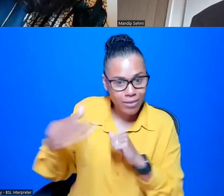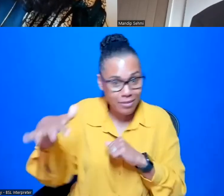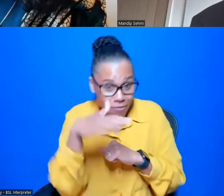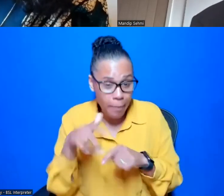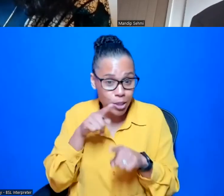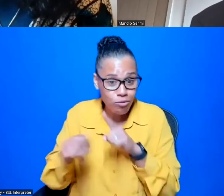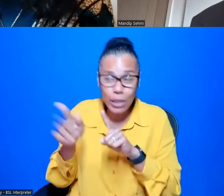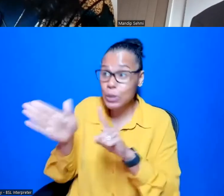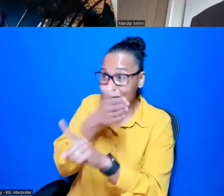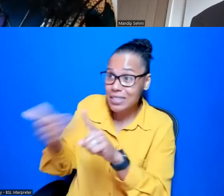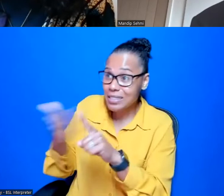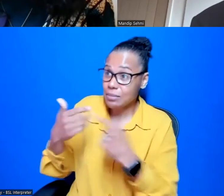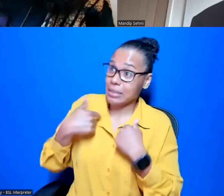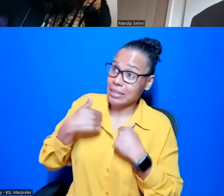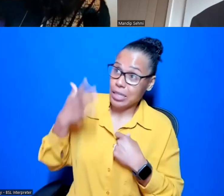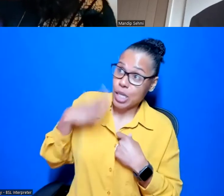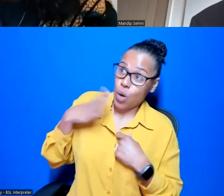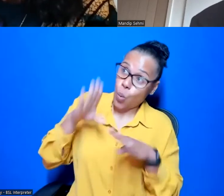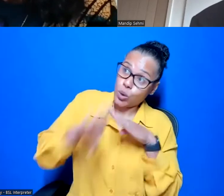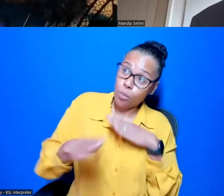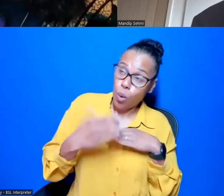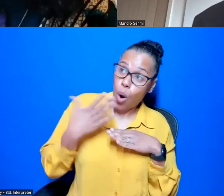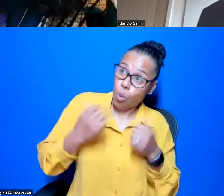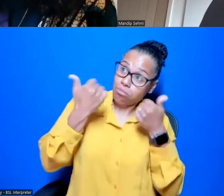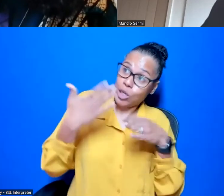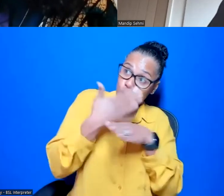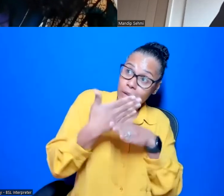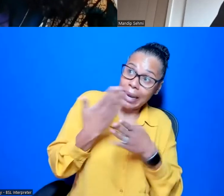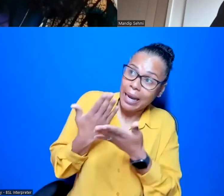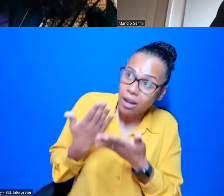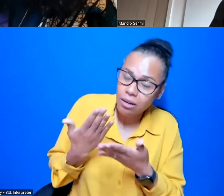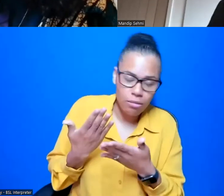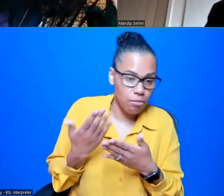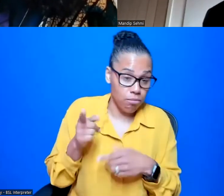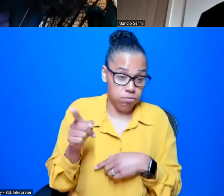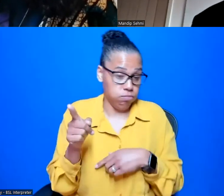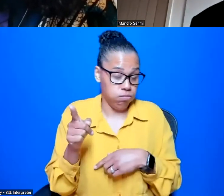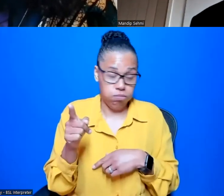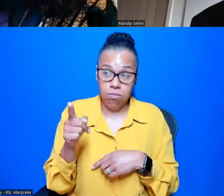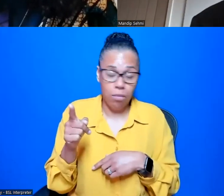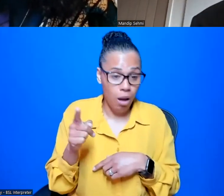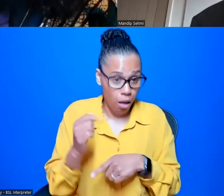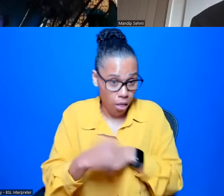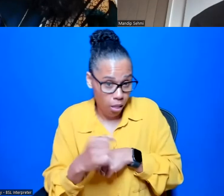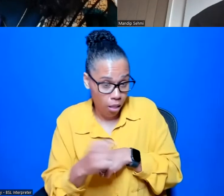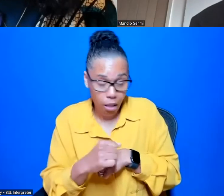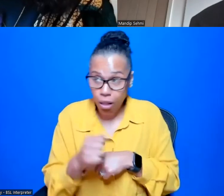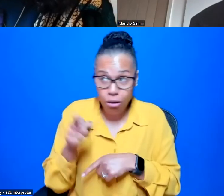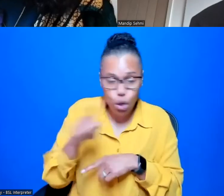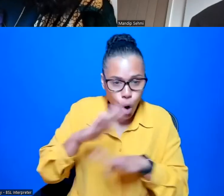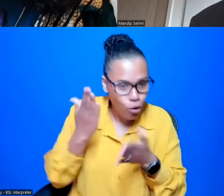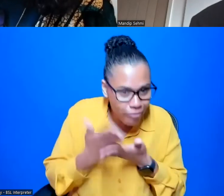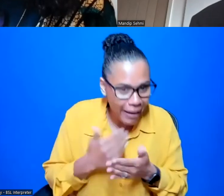career in sport was real. It was difficult. To them, I was given a very good career